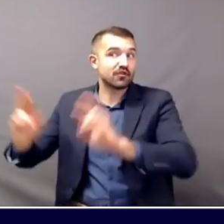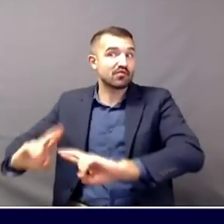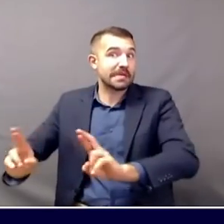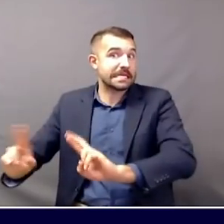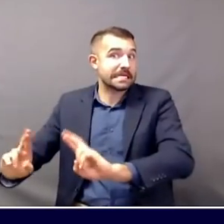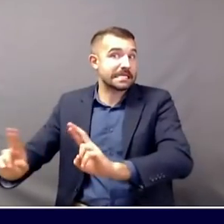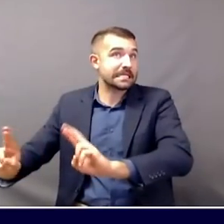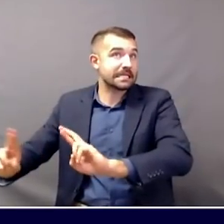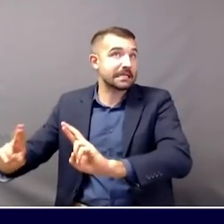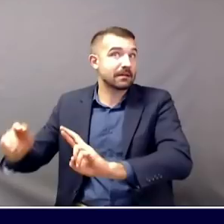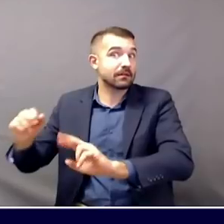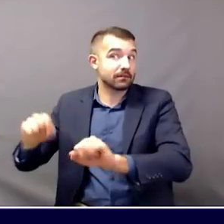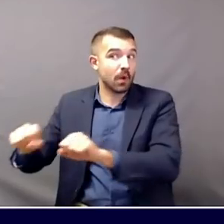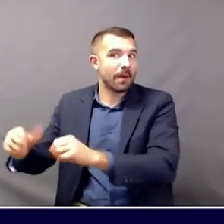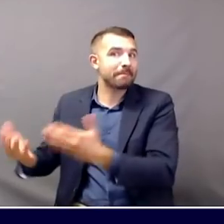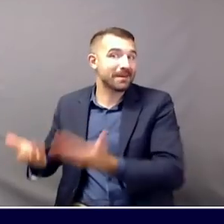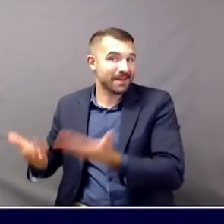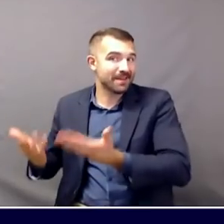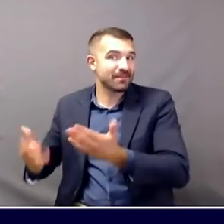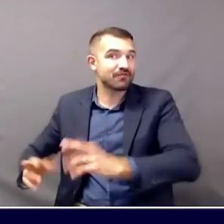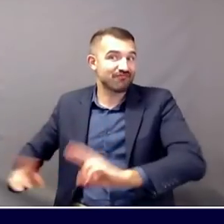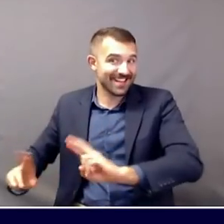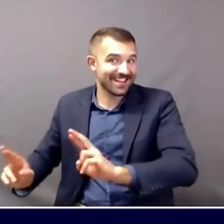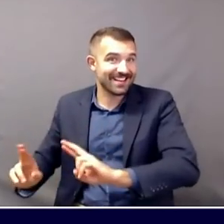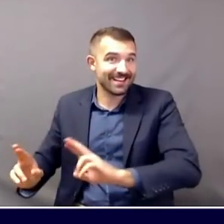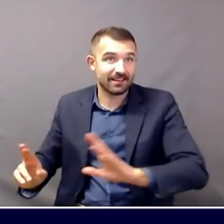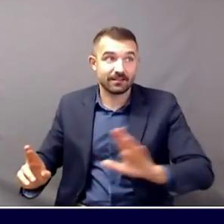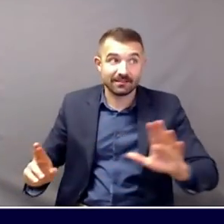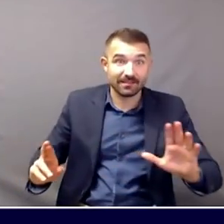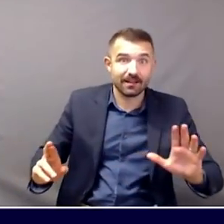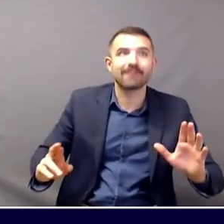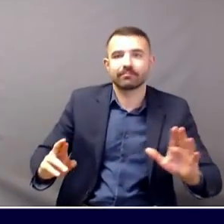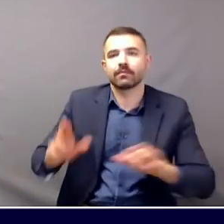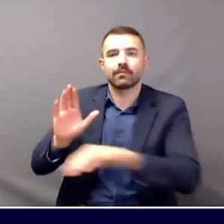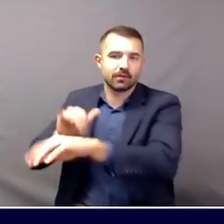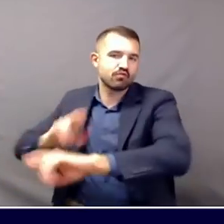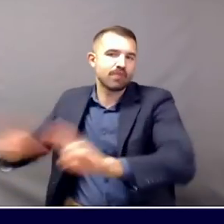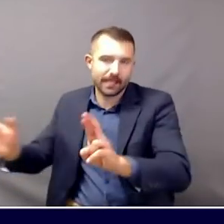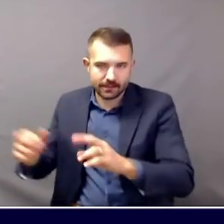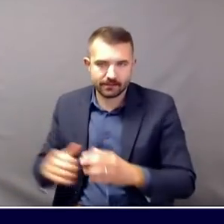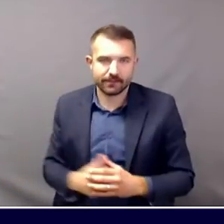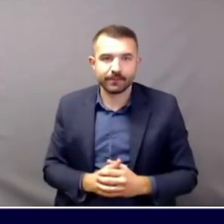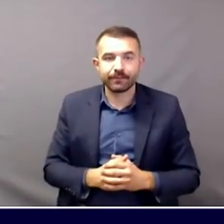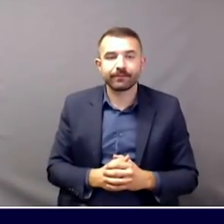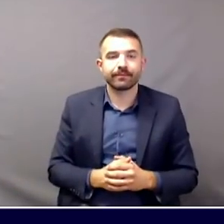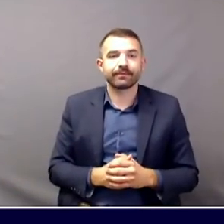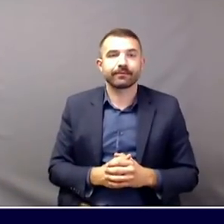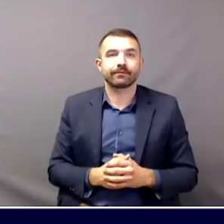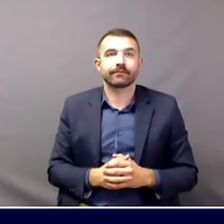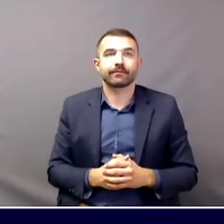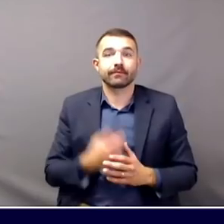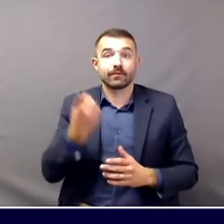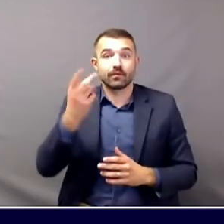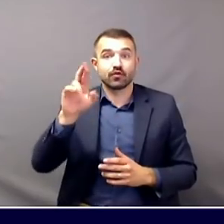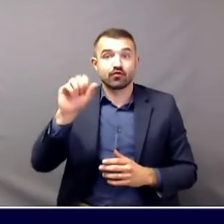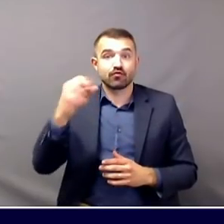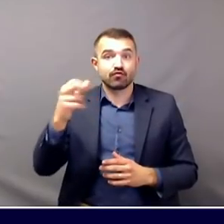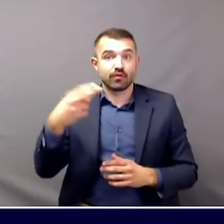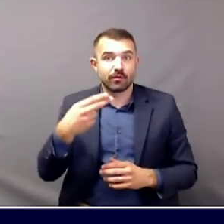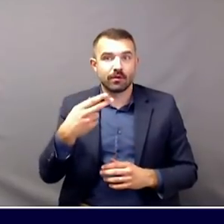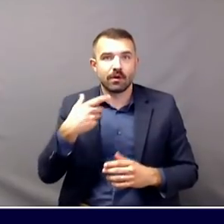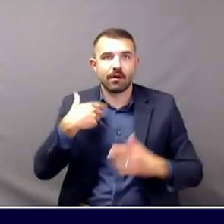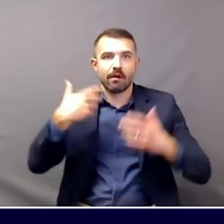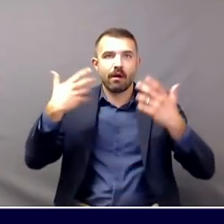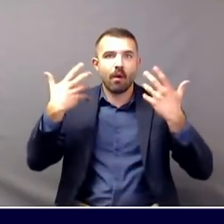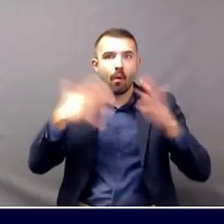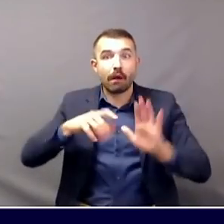we will be ready as needed. Rebecca, I don't want to go too far into the weeds, but this is another important point. Although it's important to think